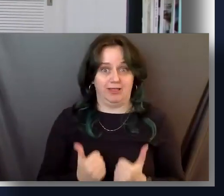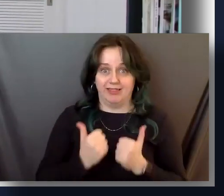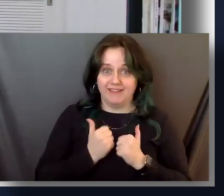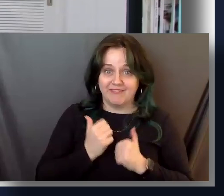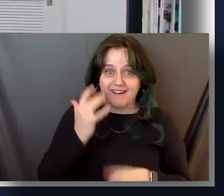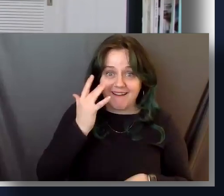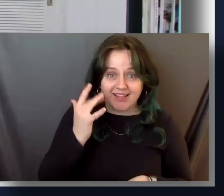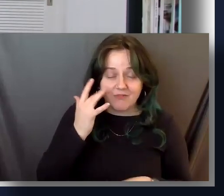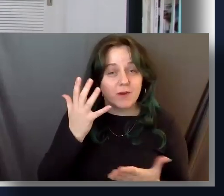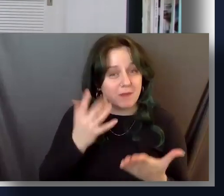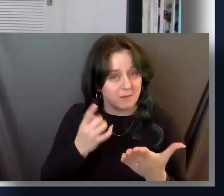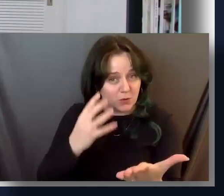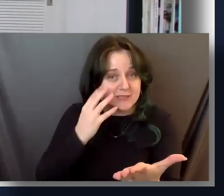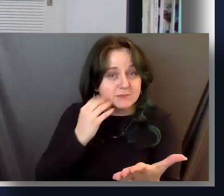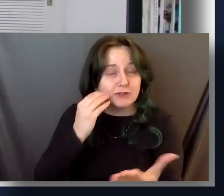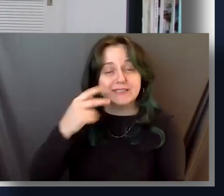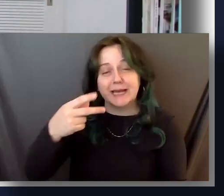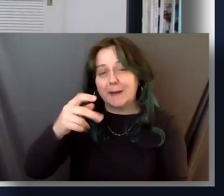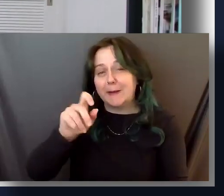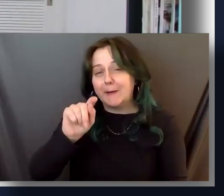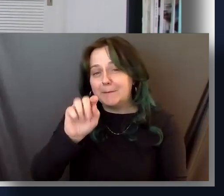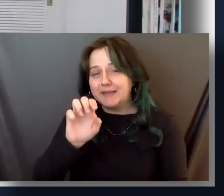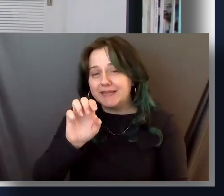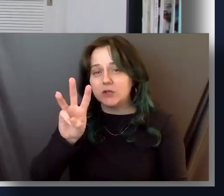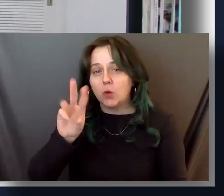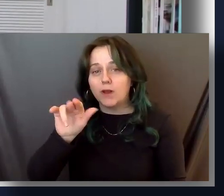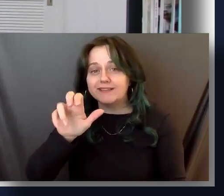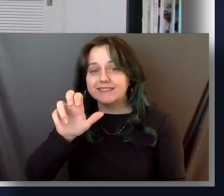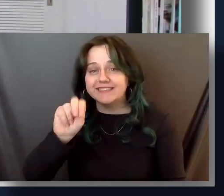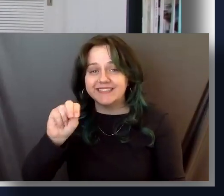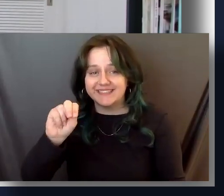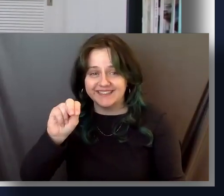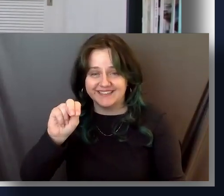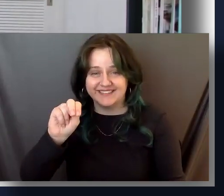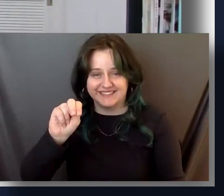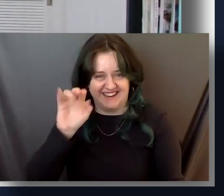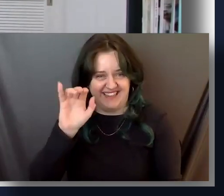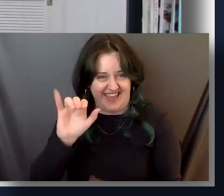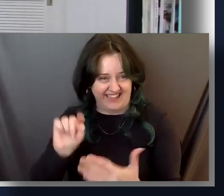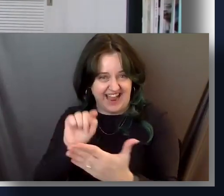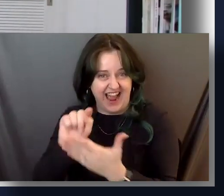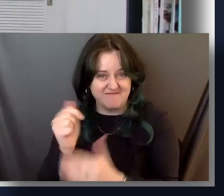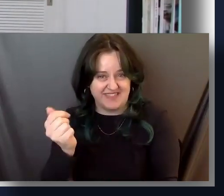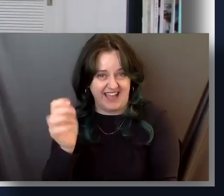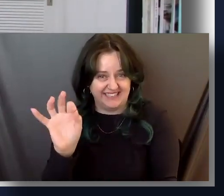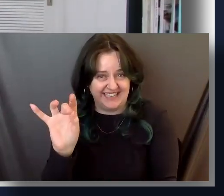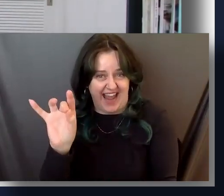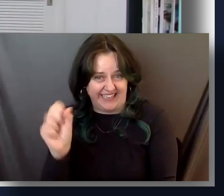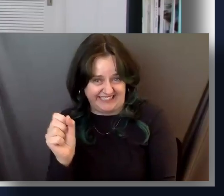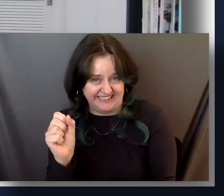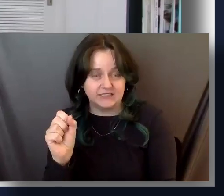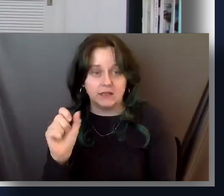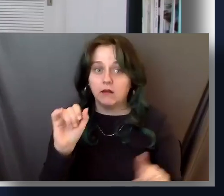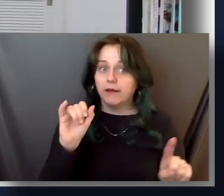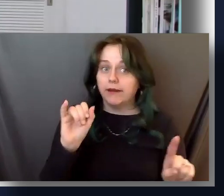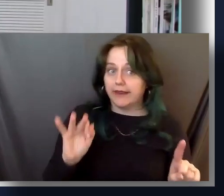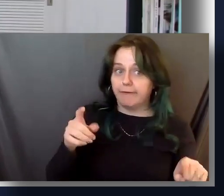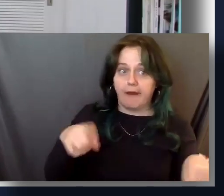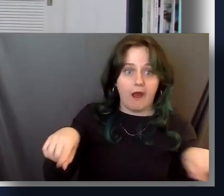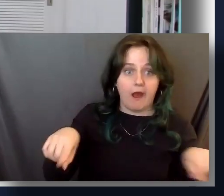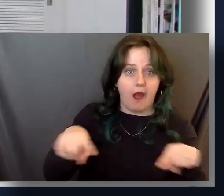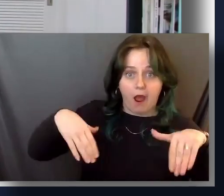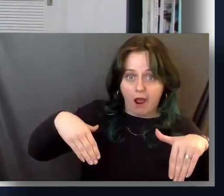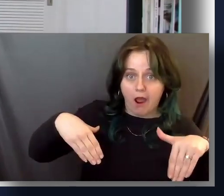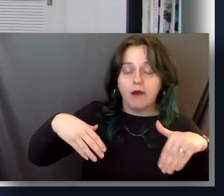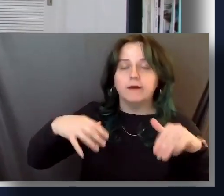many of you probably lived through the Pete Wilson era in the 1990s. For those of you who didn't, one of